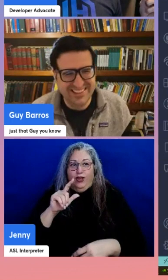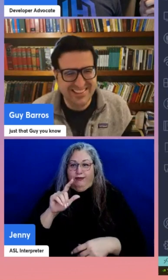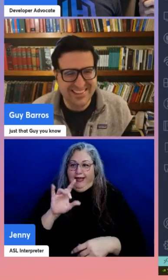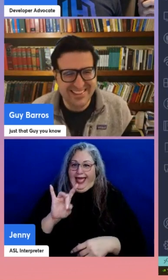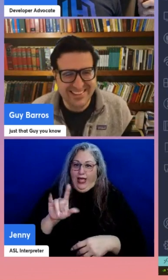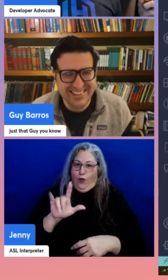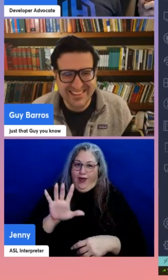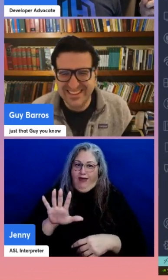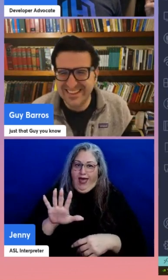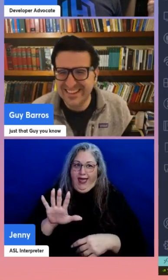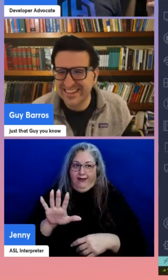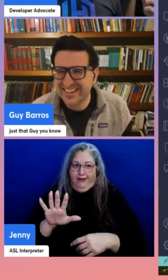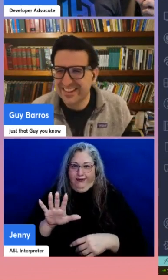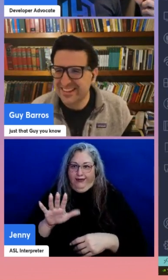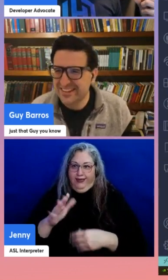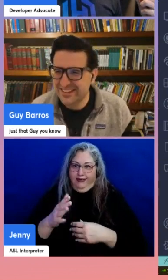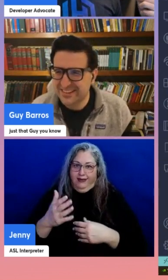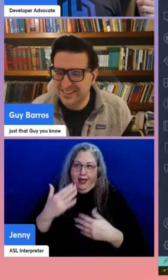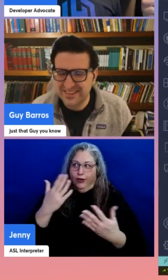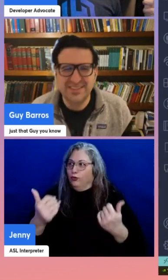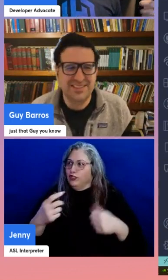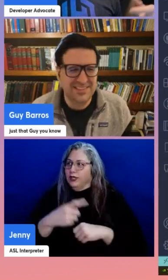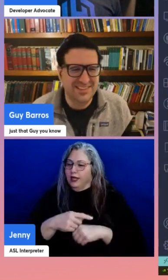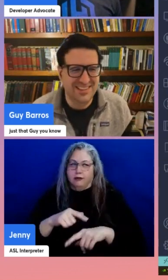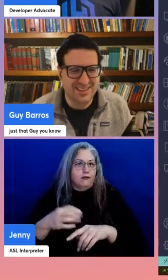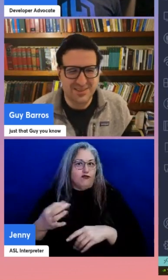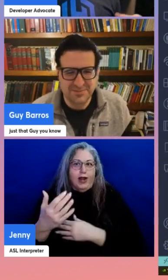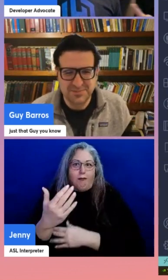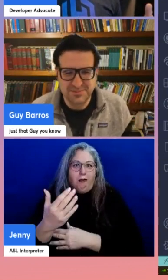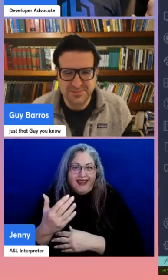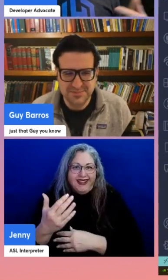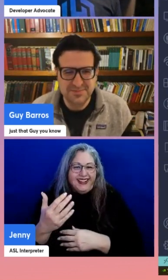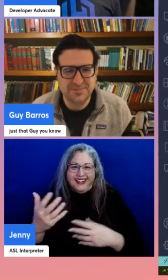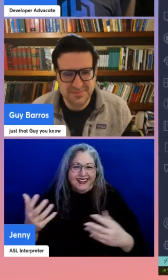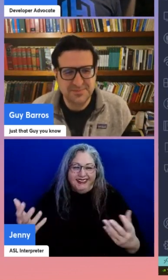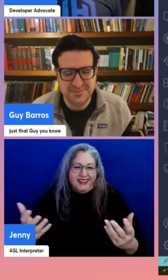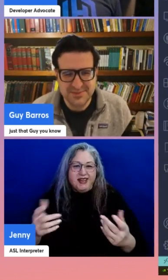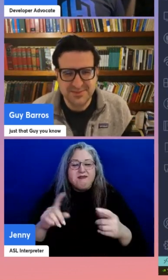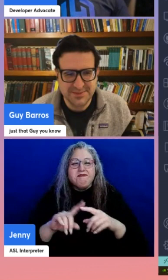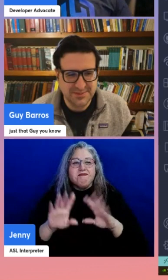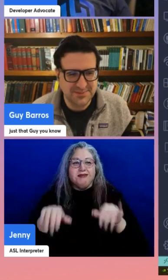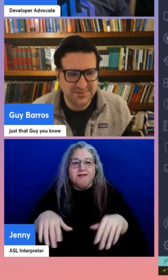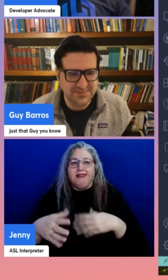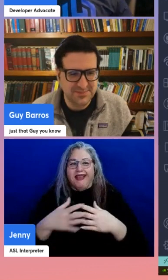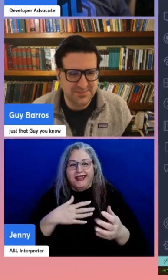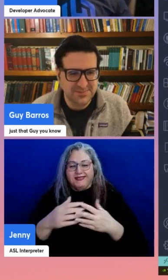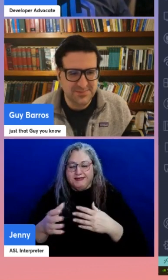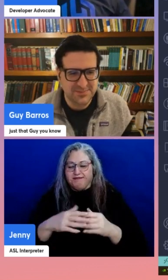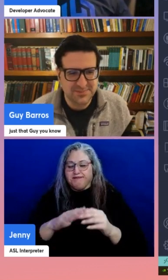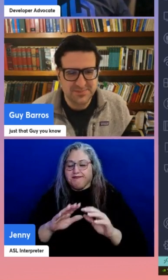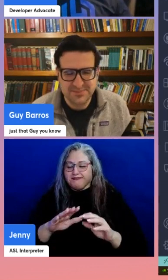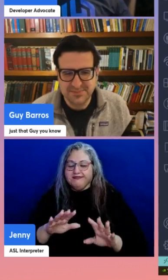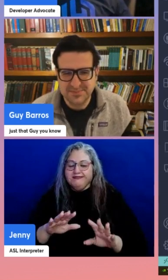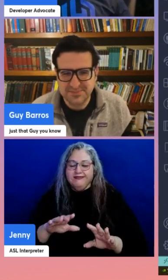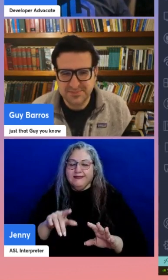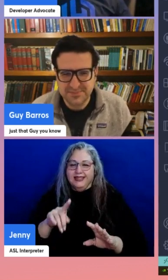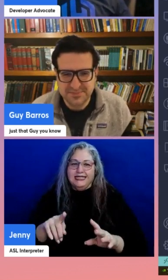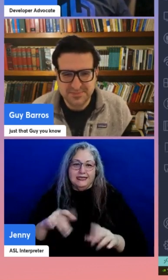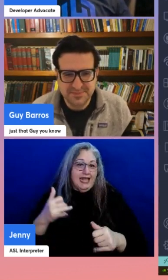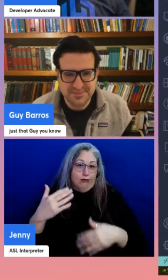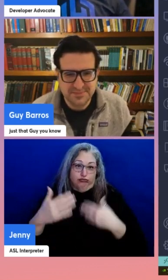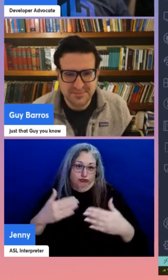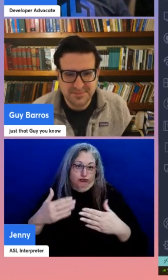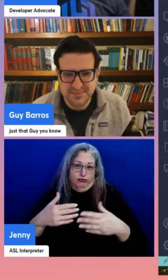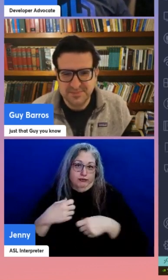a, I don't even know what day it is, Friday morning. But anyway, okay, so this is going ahead and this is getting